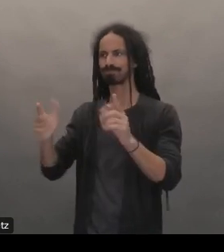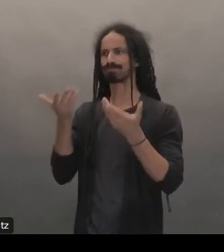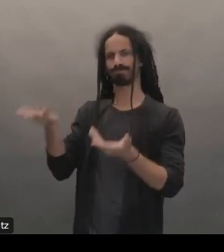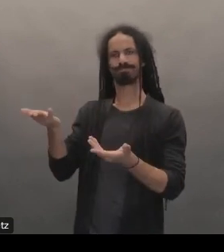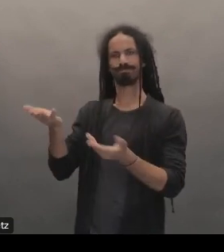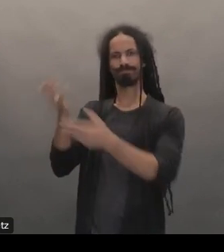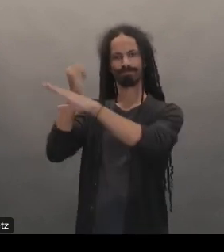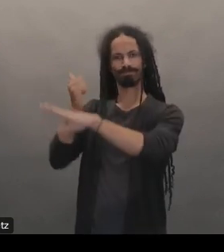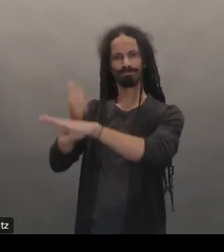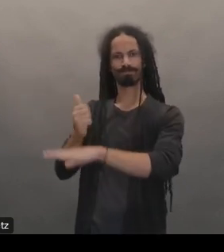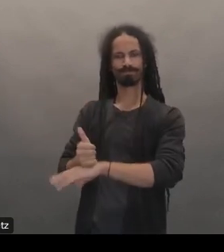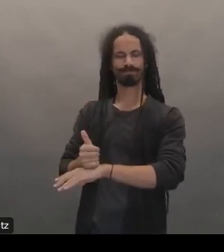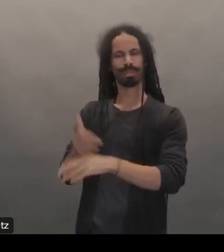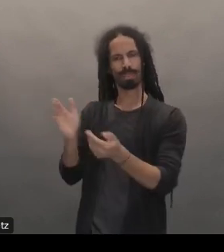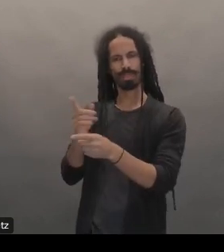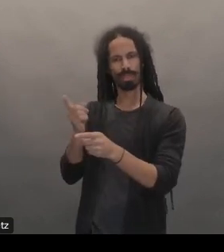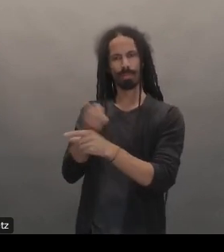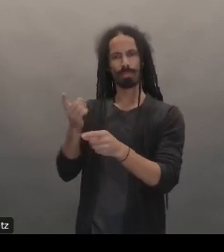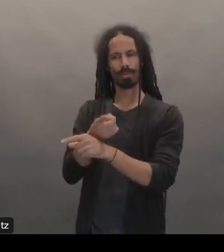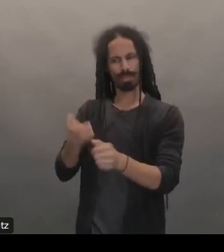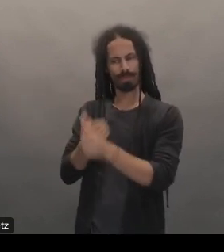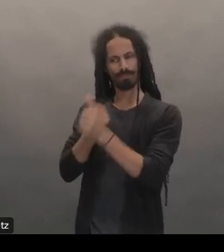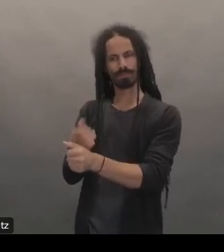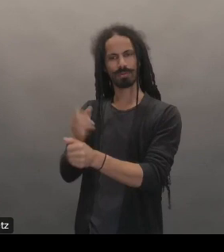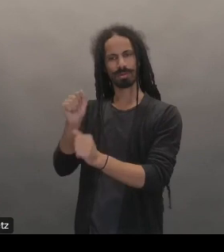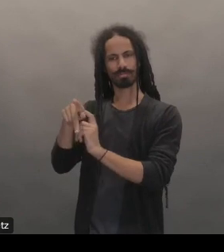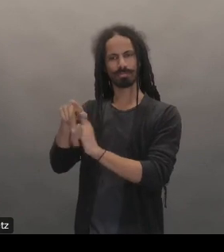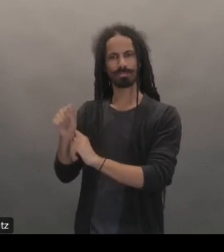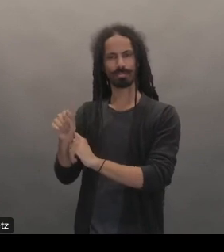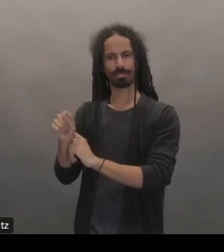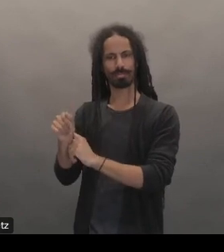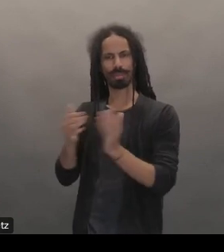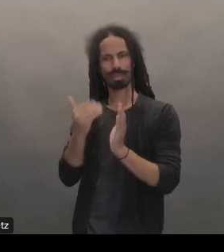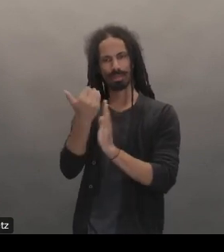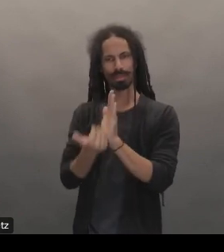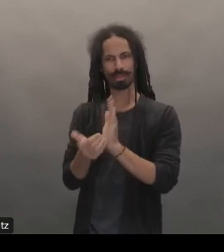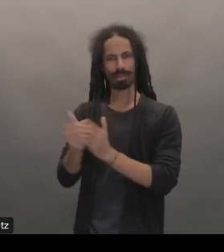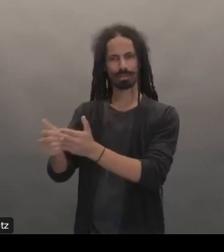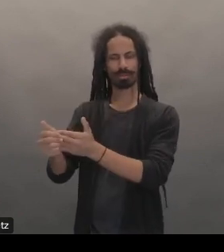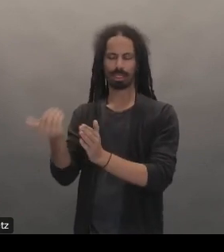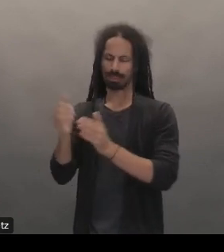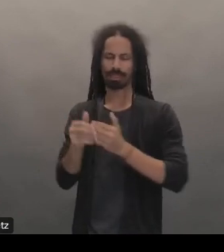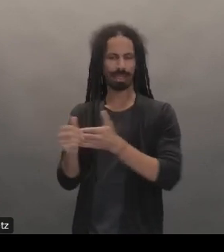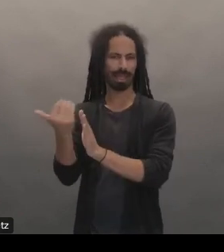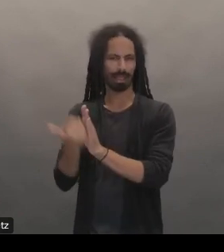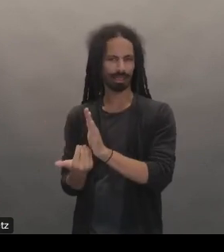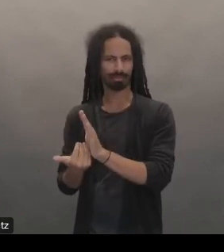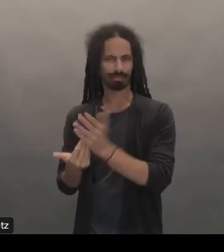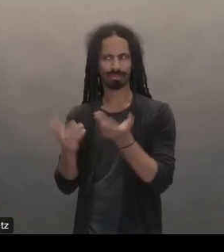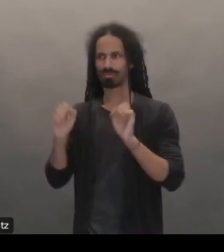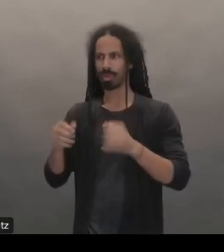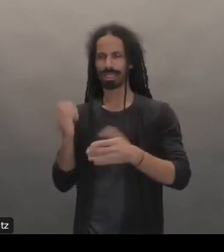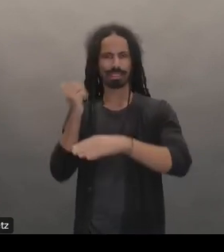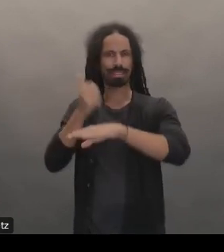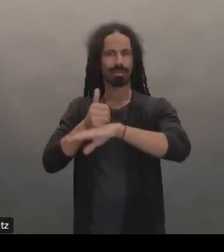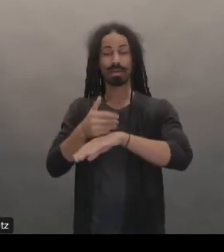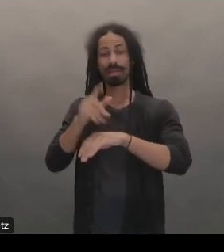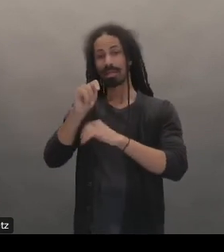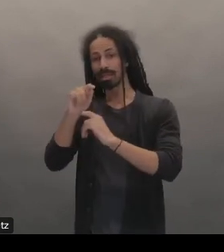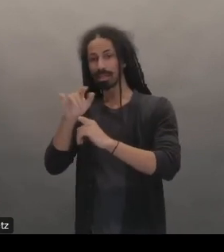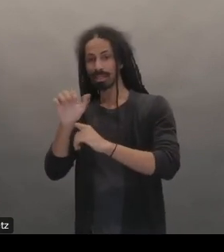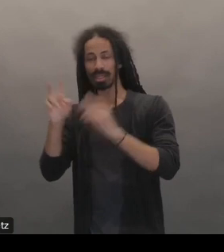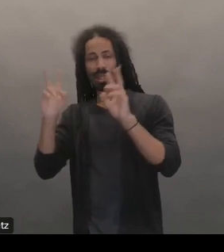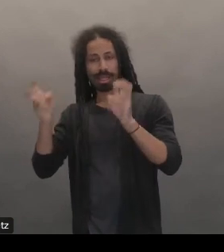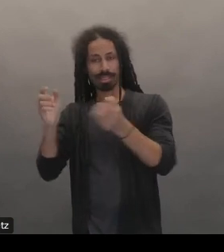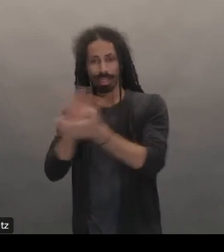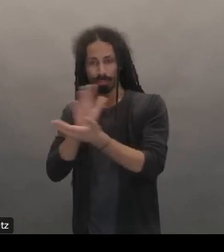a document that follows the APA 7 guidelines that we've talked about so far. So you can set up a title page in there, you could get a reference list